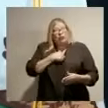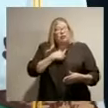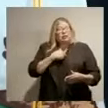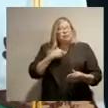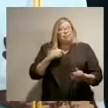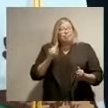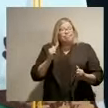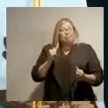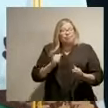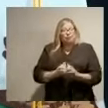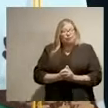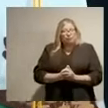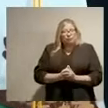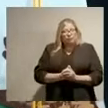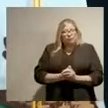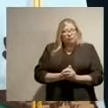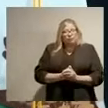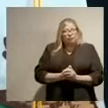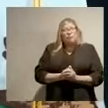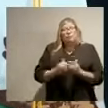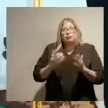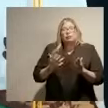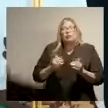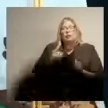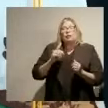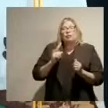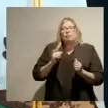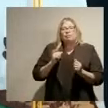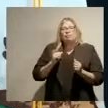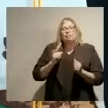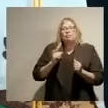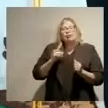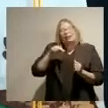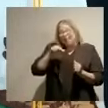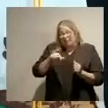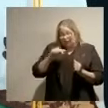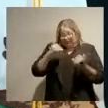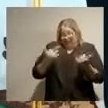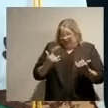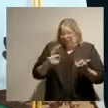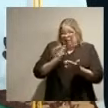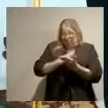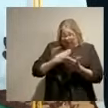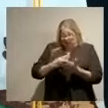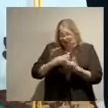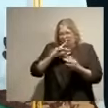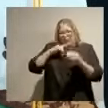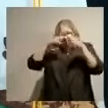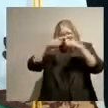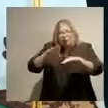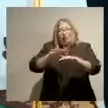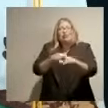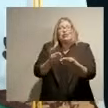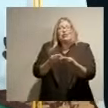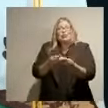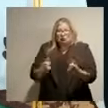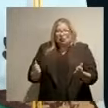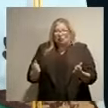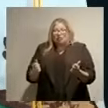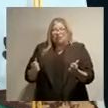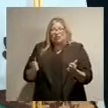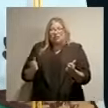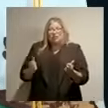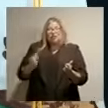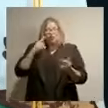know, this budget is about solutions to not only solve for